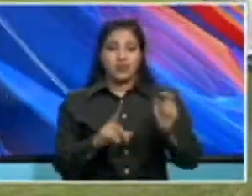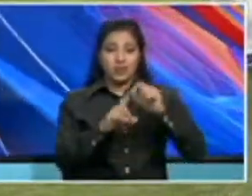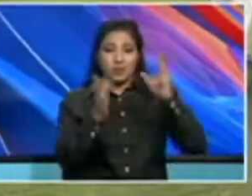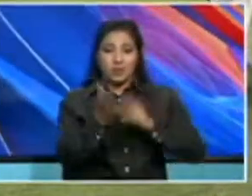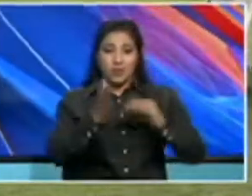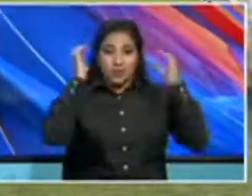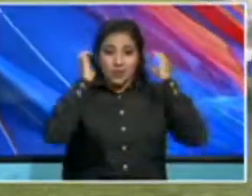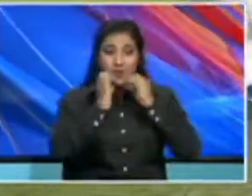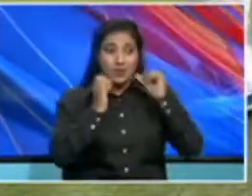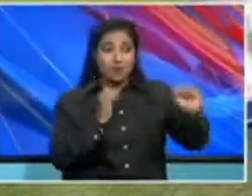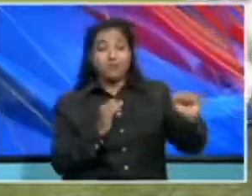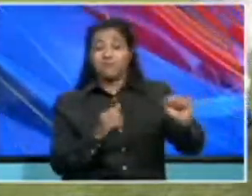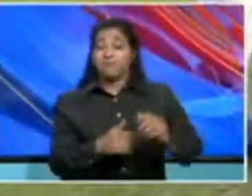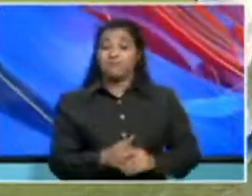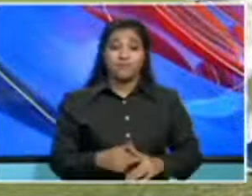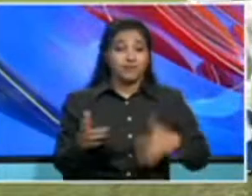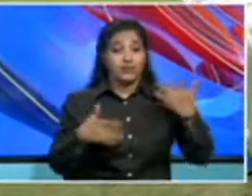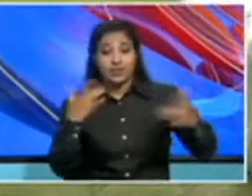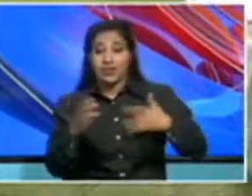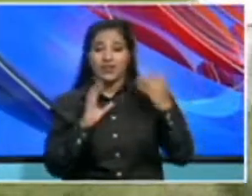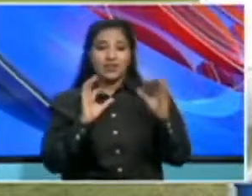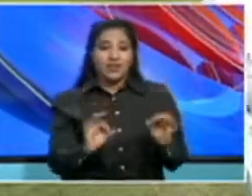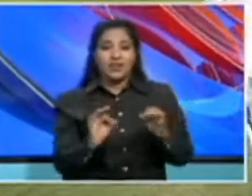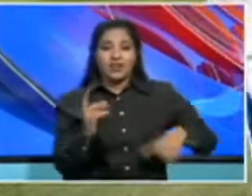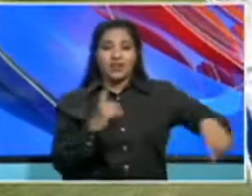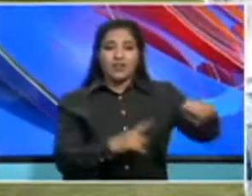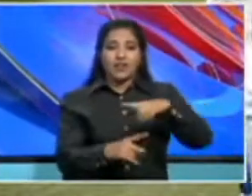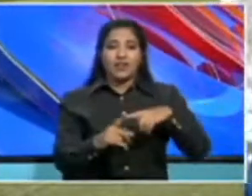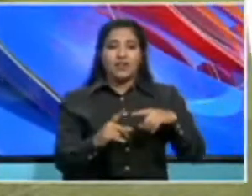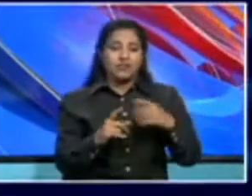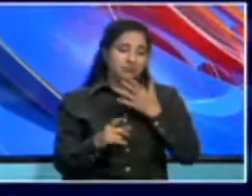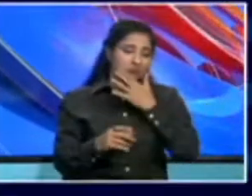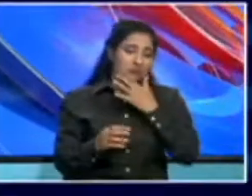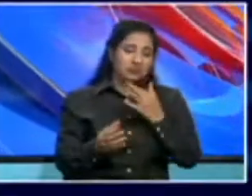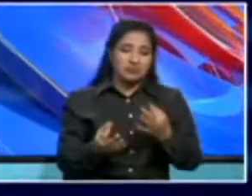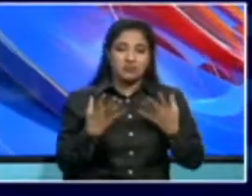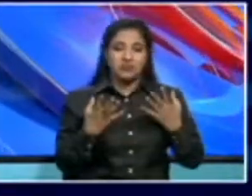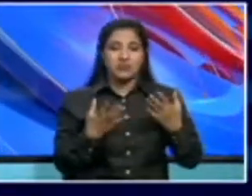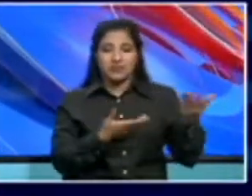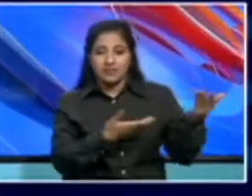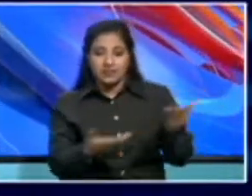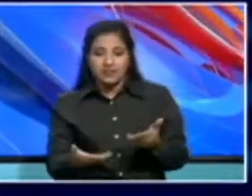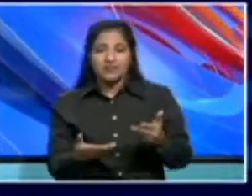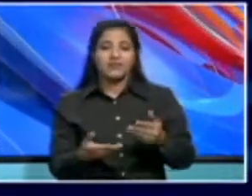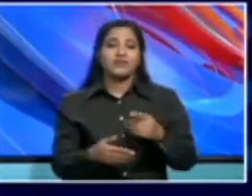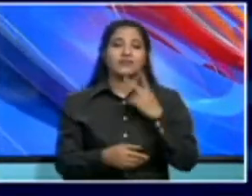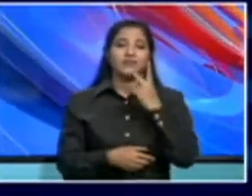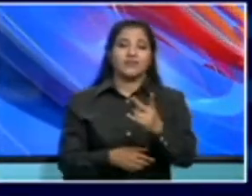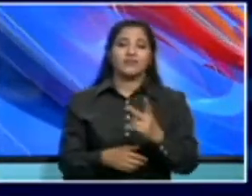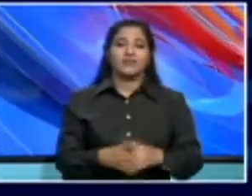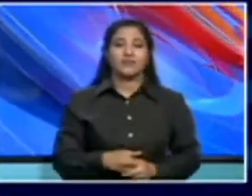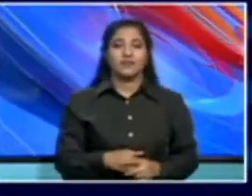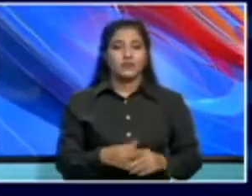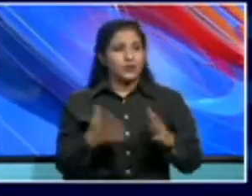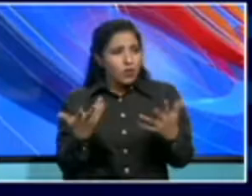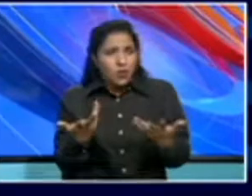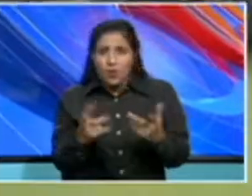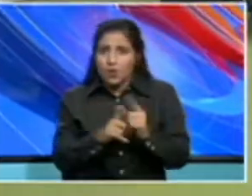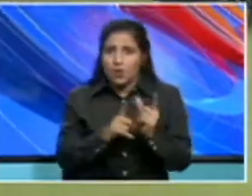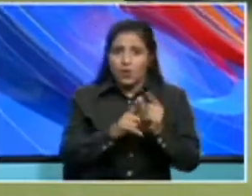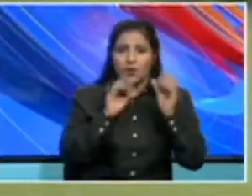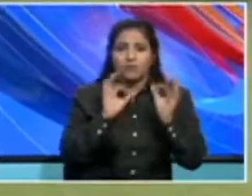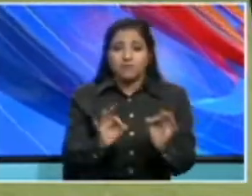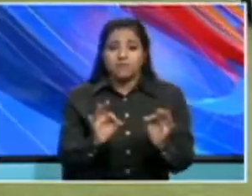Minister himself has taken time out from his busy schedule to come here and declare the games over. What a day it will be for